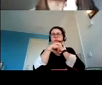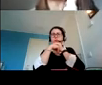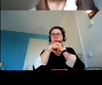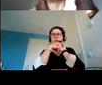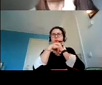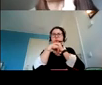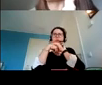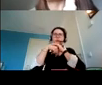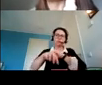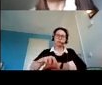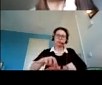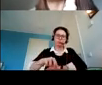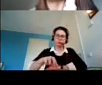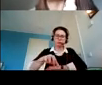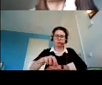already